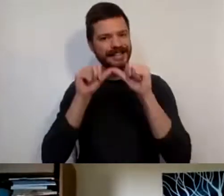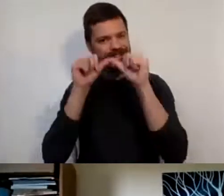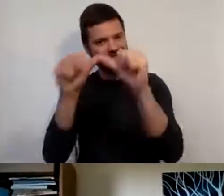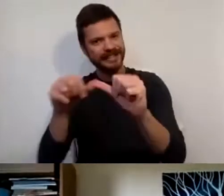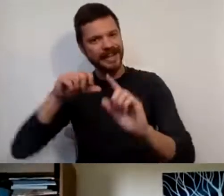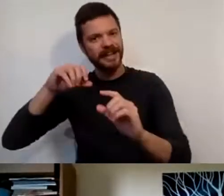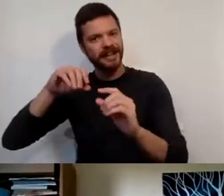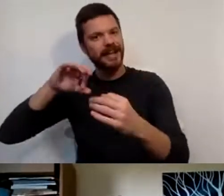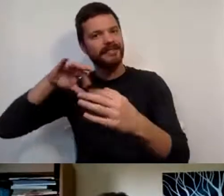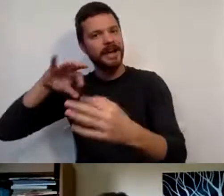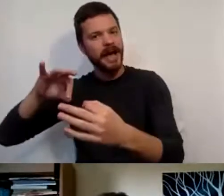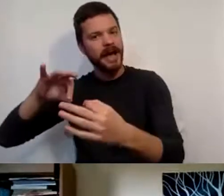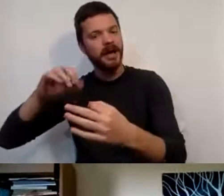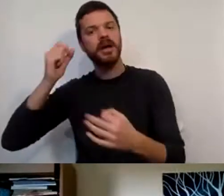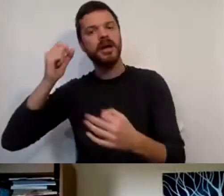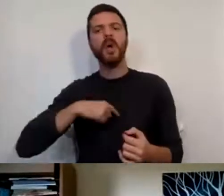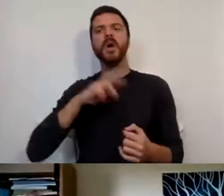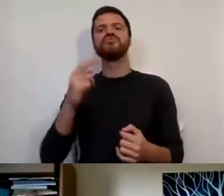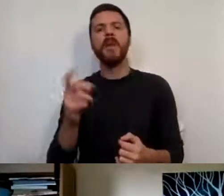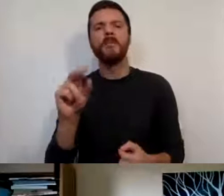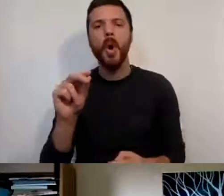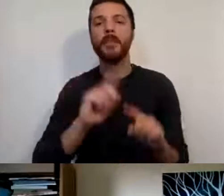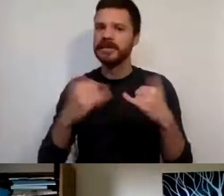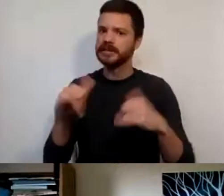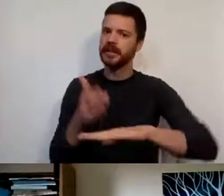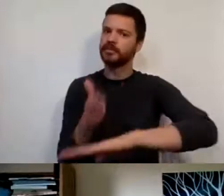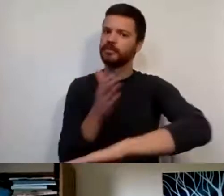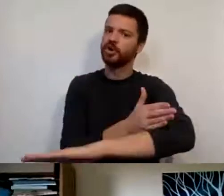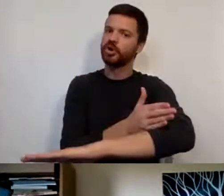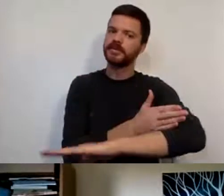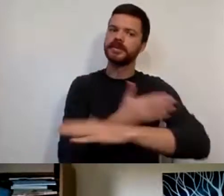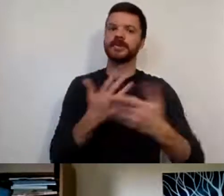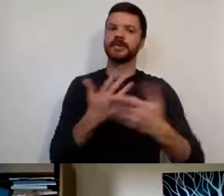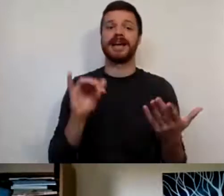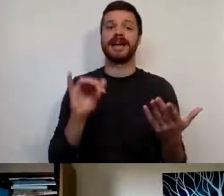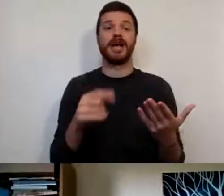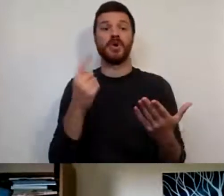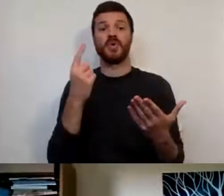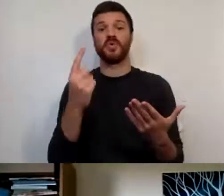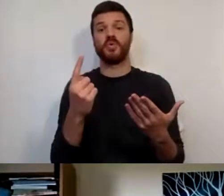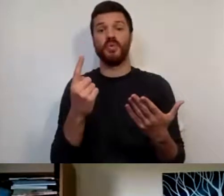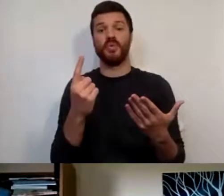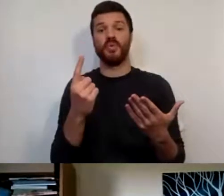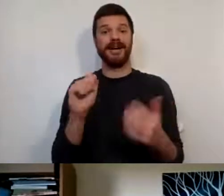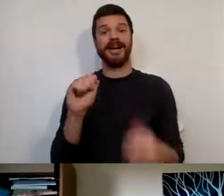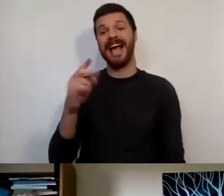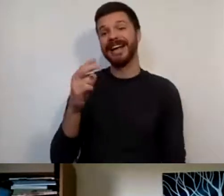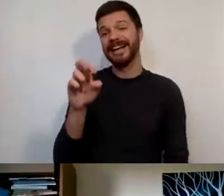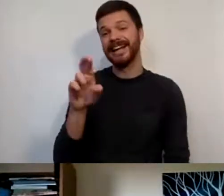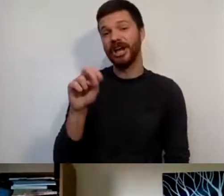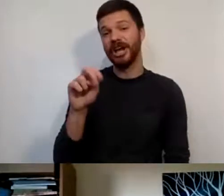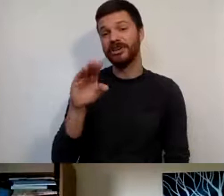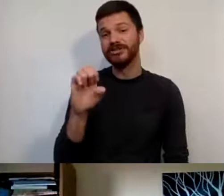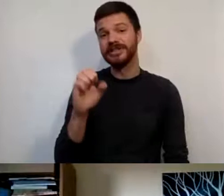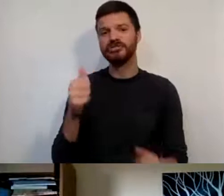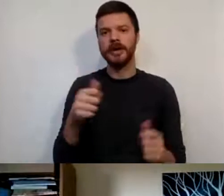not prescribing, but we were still seeing persistent improvement may have been improvement in adherence, might have been an improvement to just get patients back